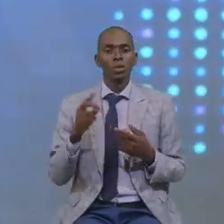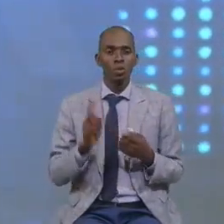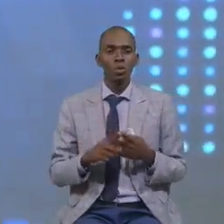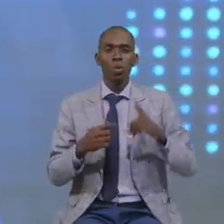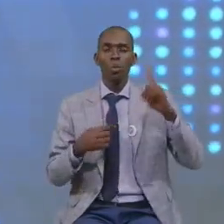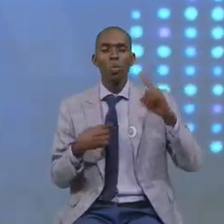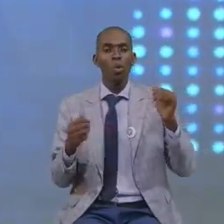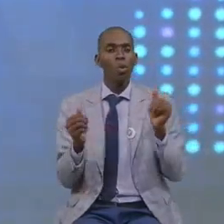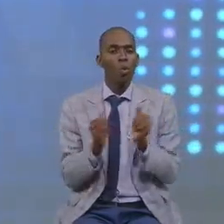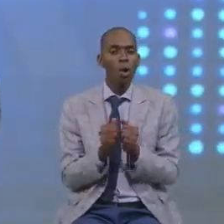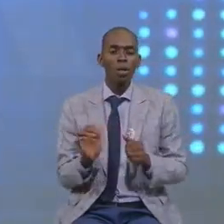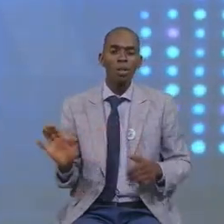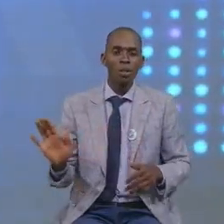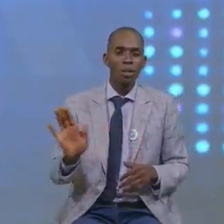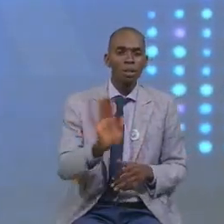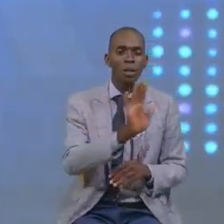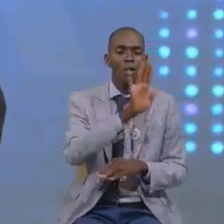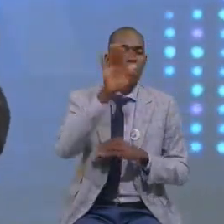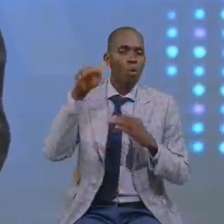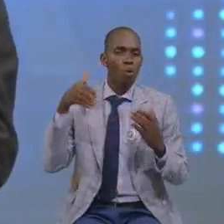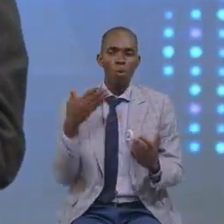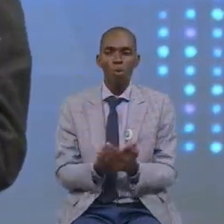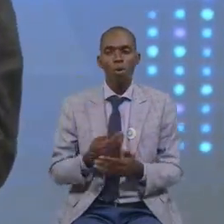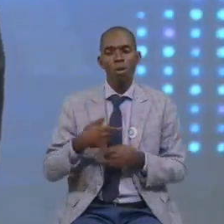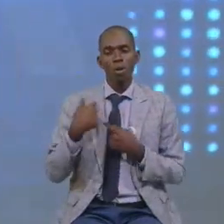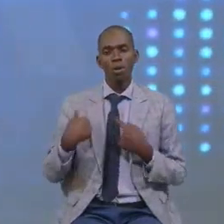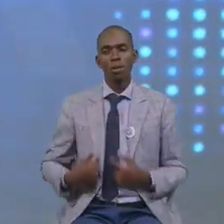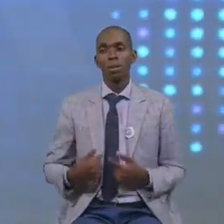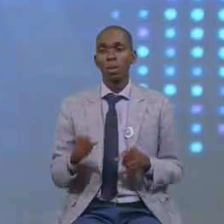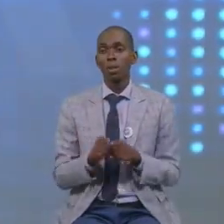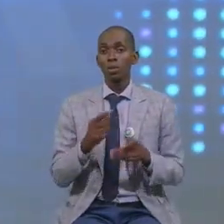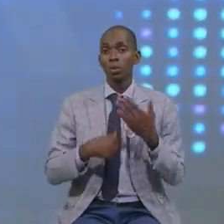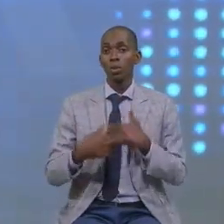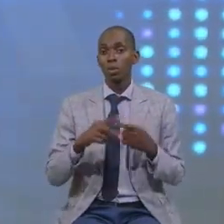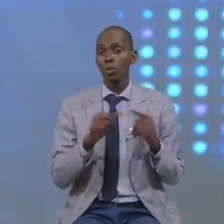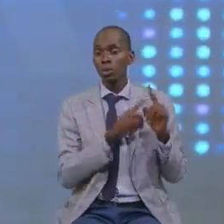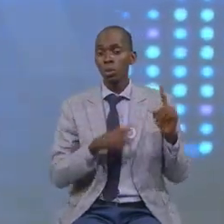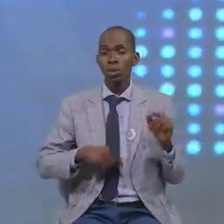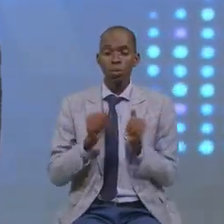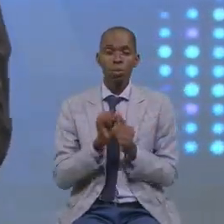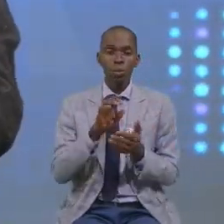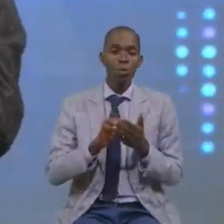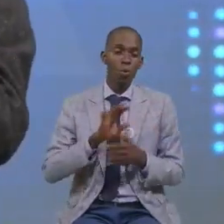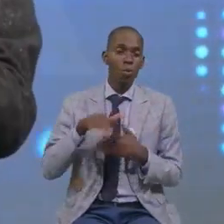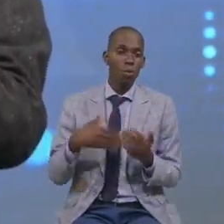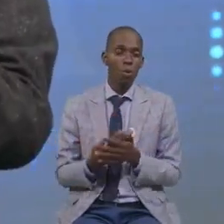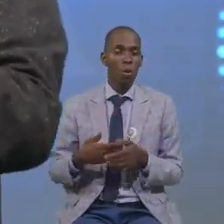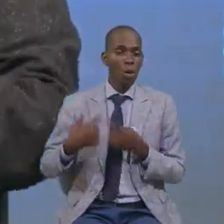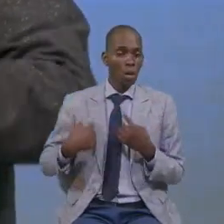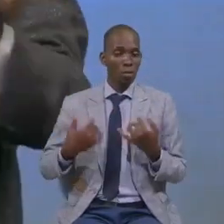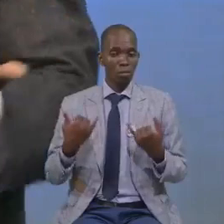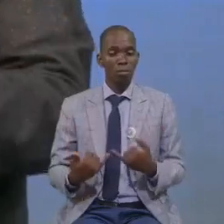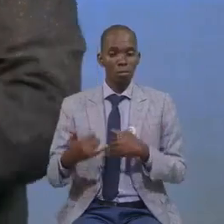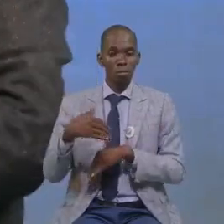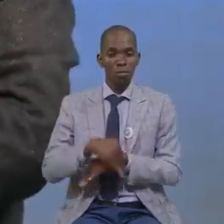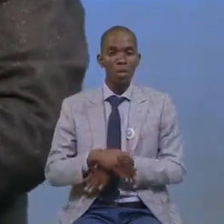with their whole heart. And as you return to the Lord with your whole heart tonight, blessings